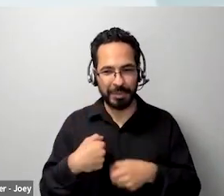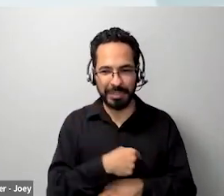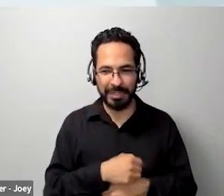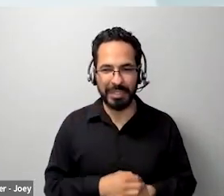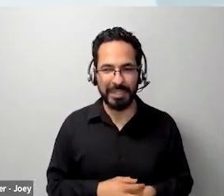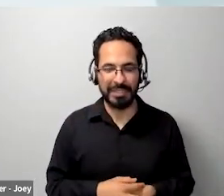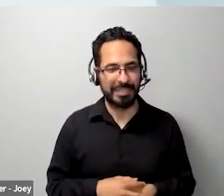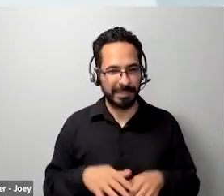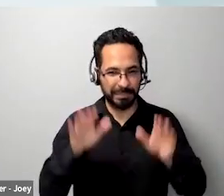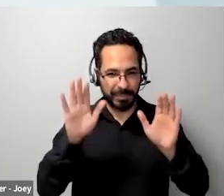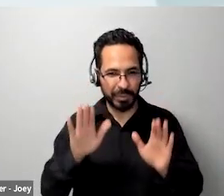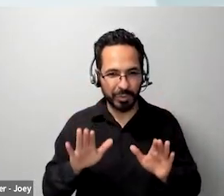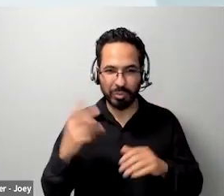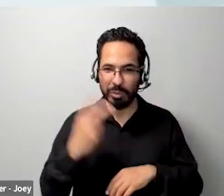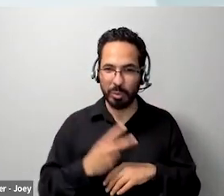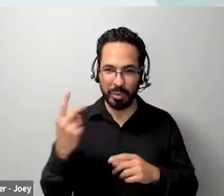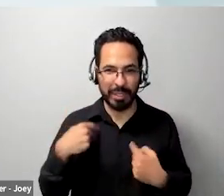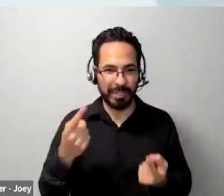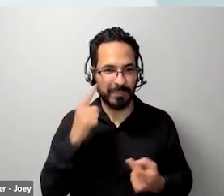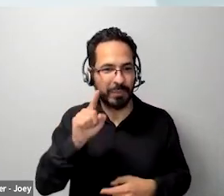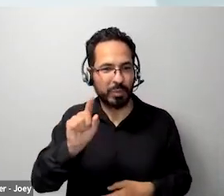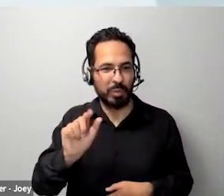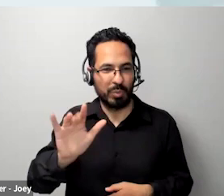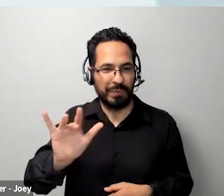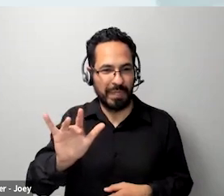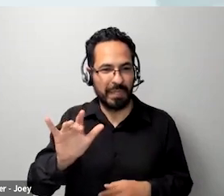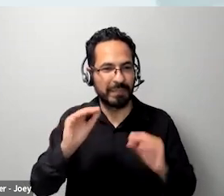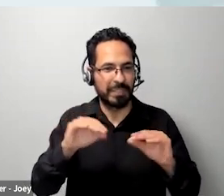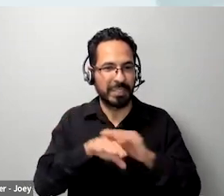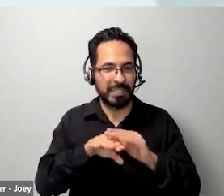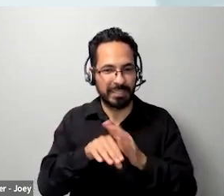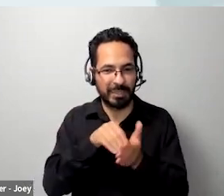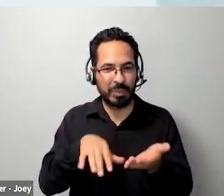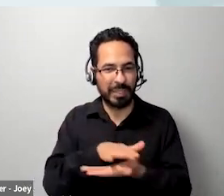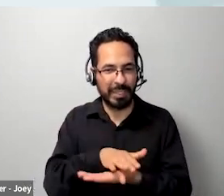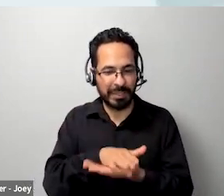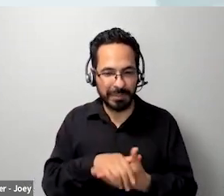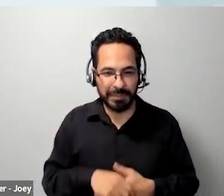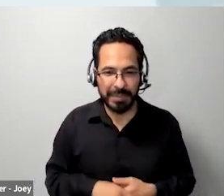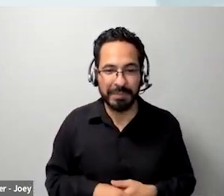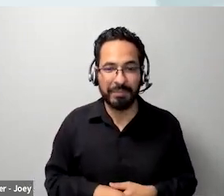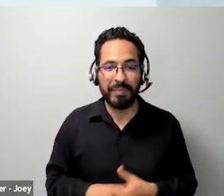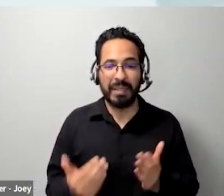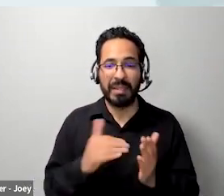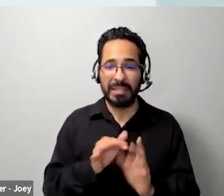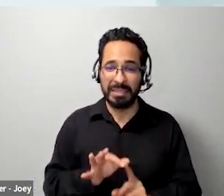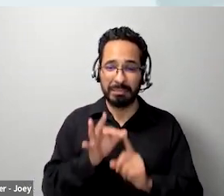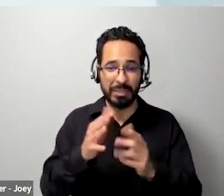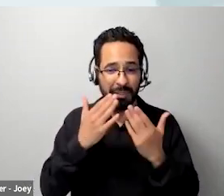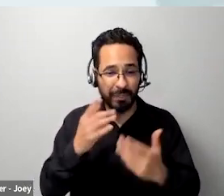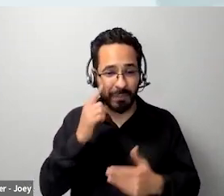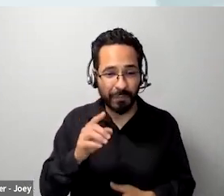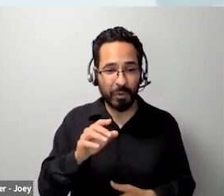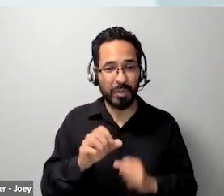has been a great 2 days of the 2025 Teach Access Student Academy. Another special thank you to our sponsors,